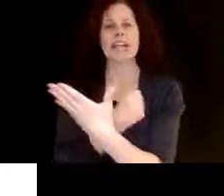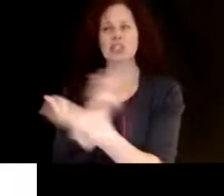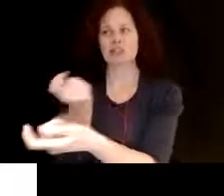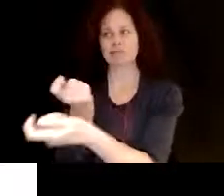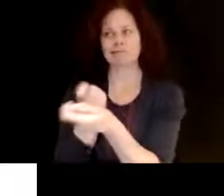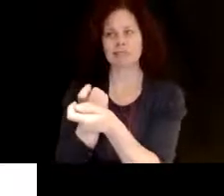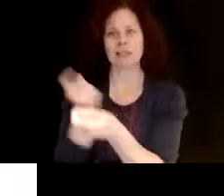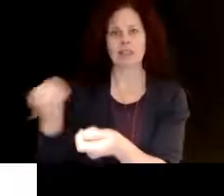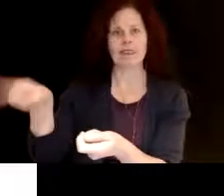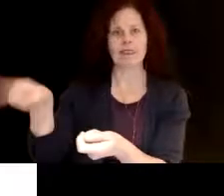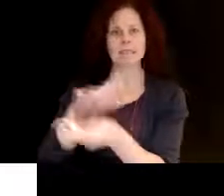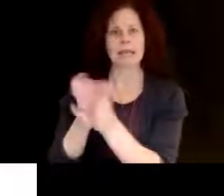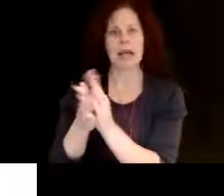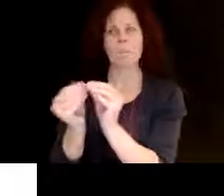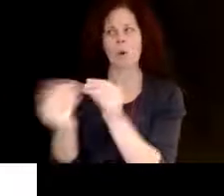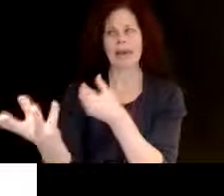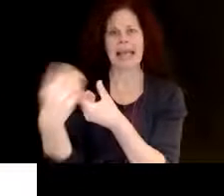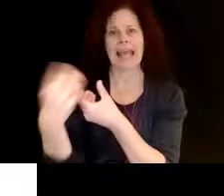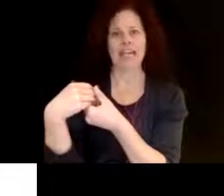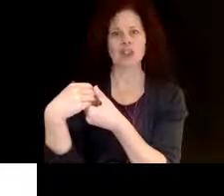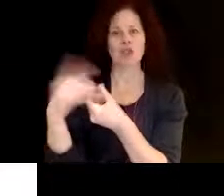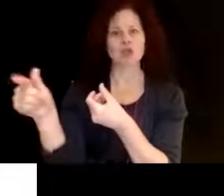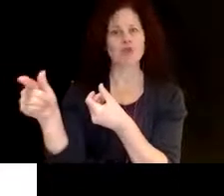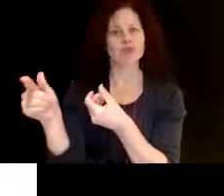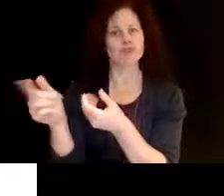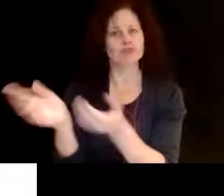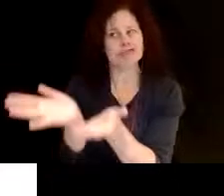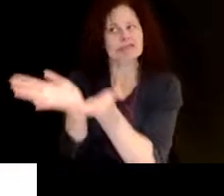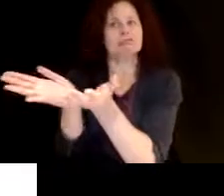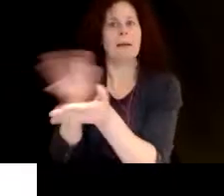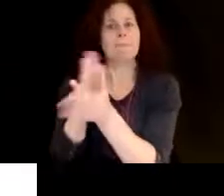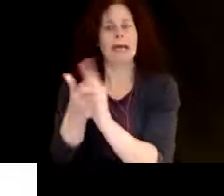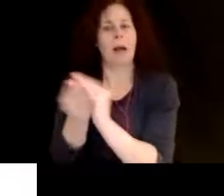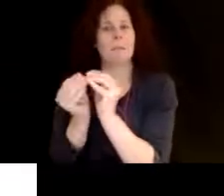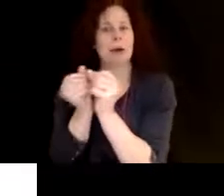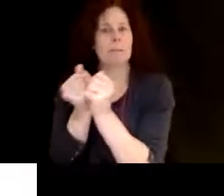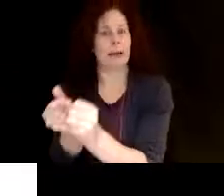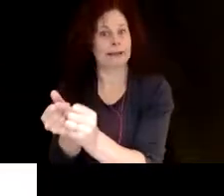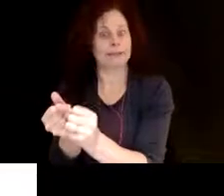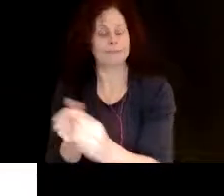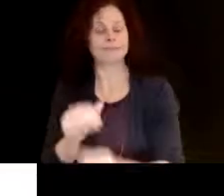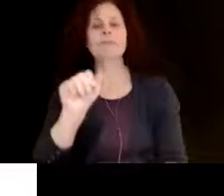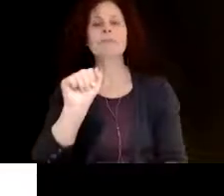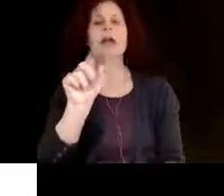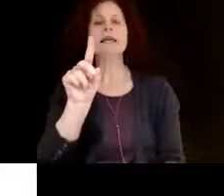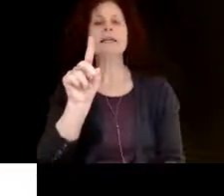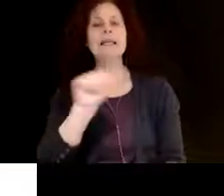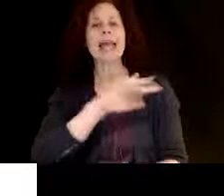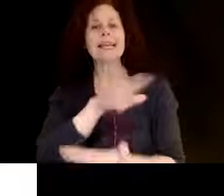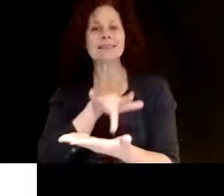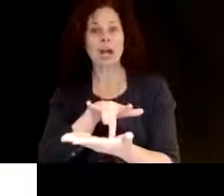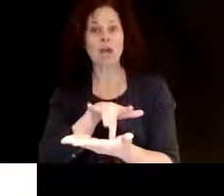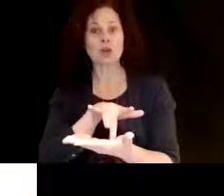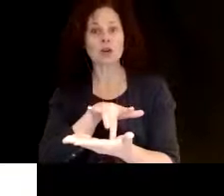information to become more compliant. Namely, the ADA Center had an